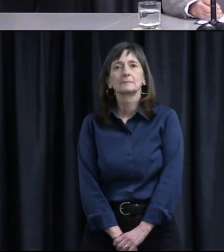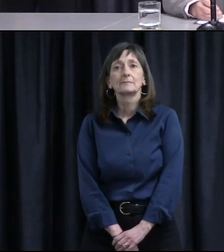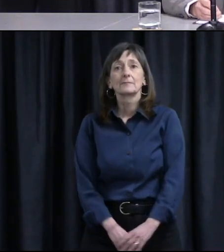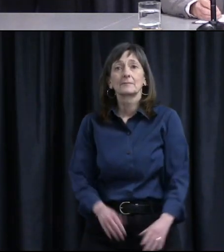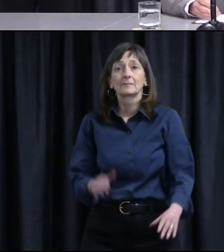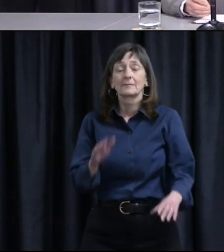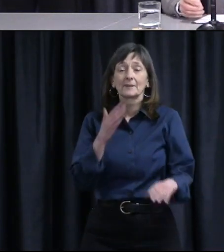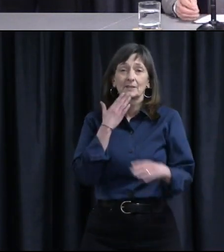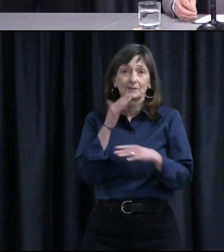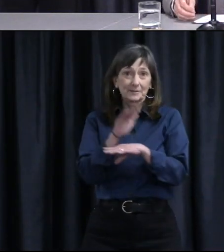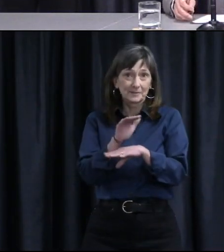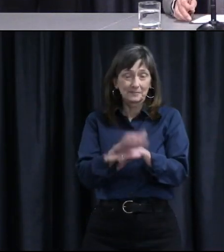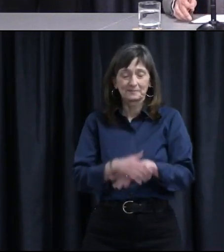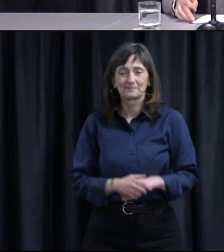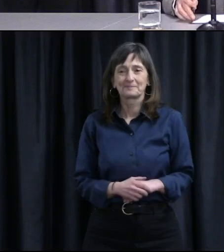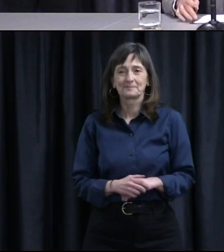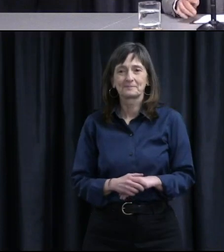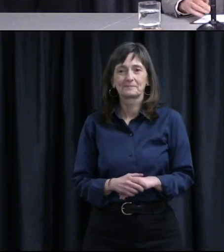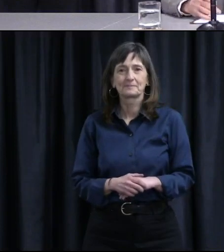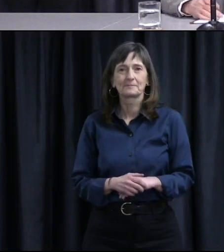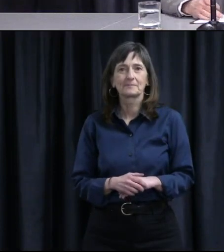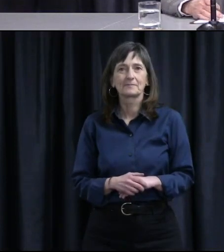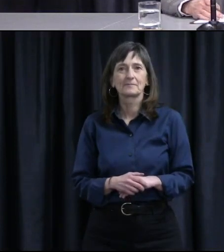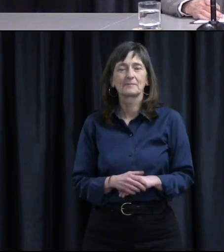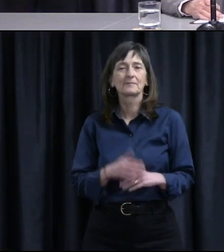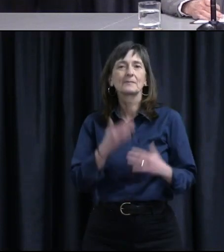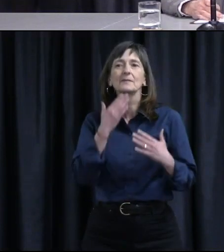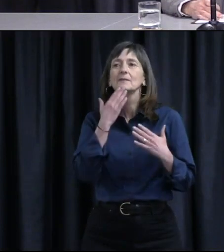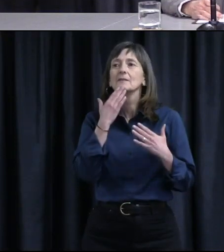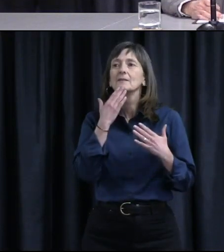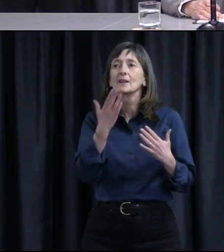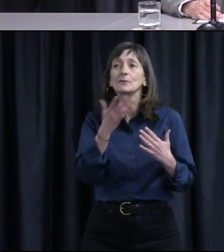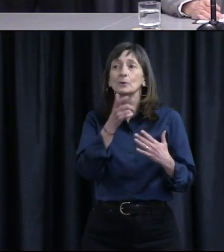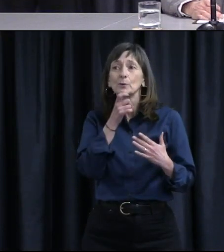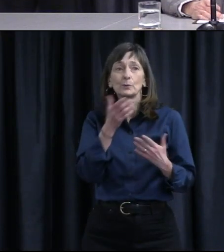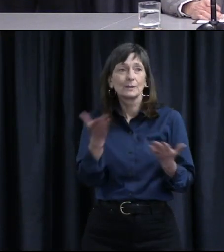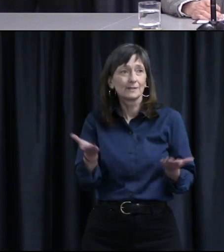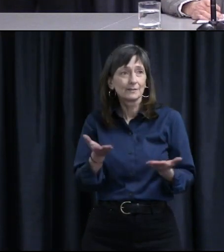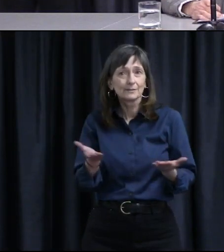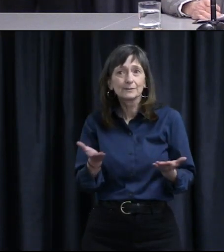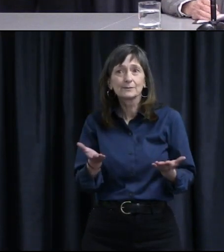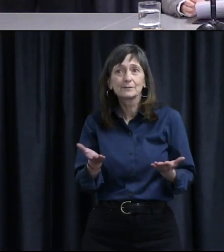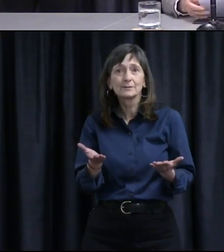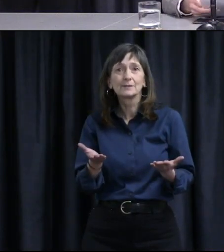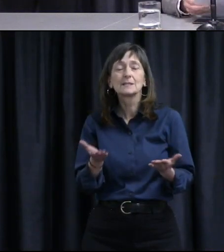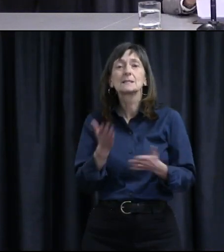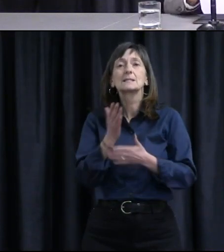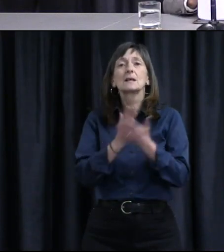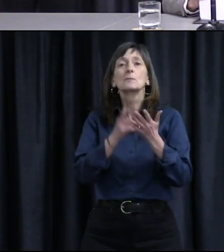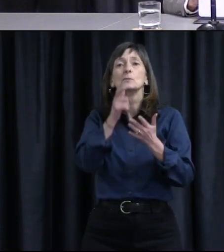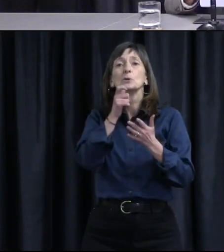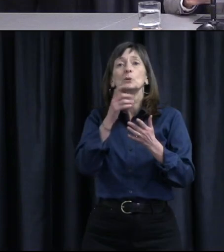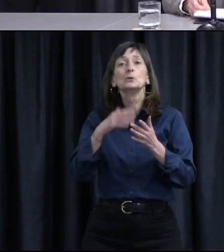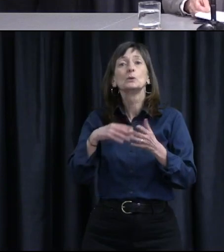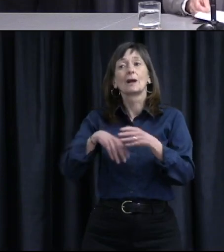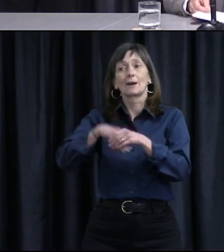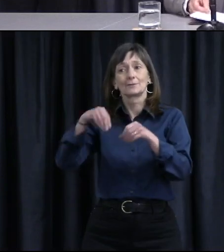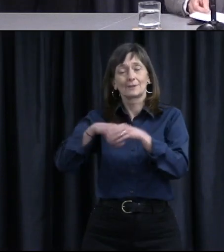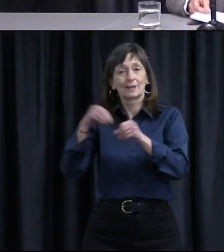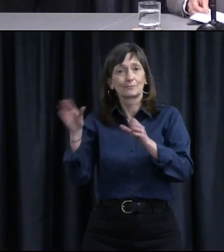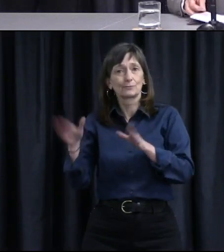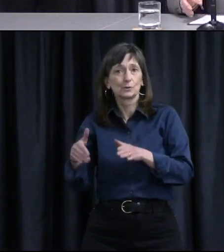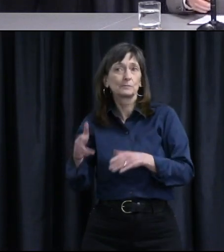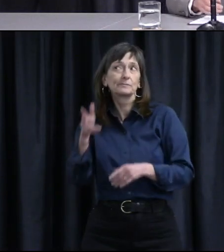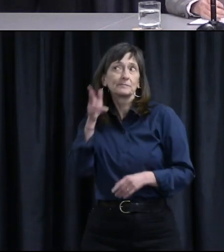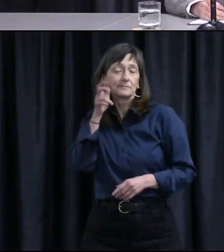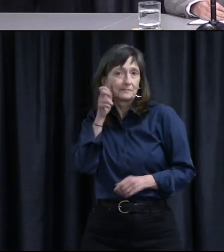Good evening, everyone, and thank you for those that are joining us remotely today. To